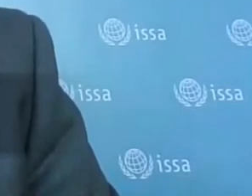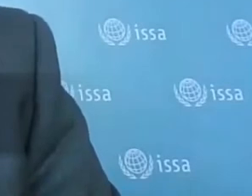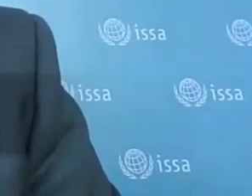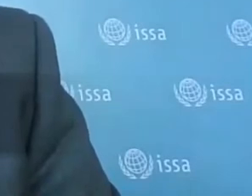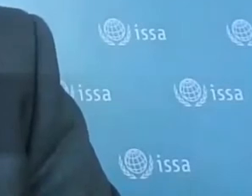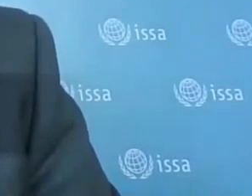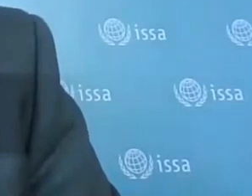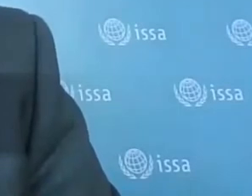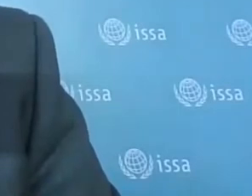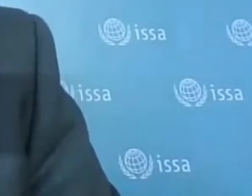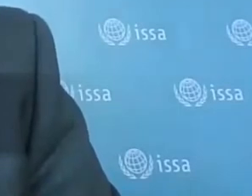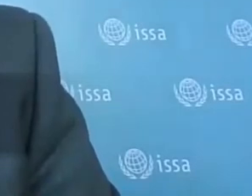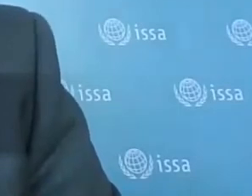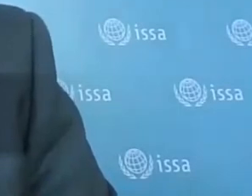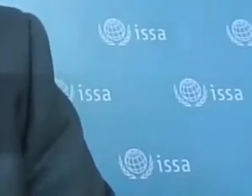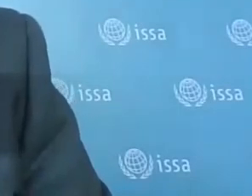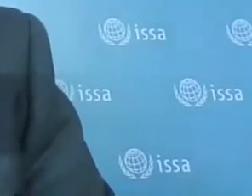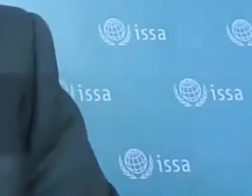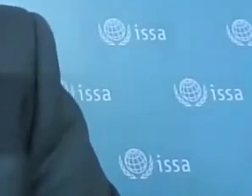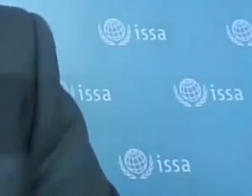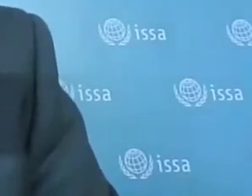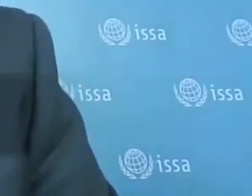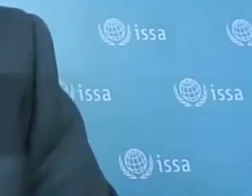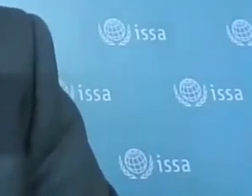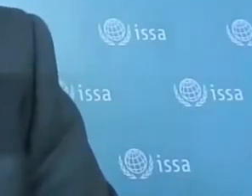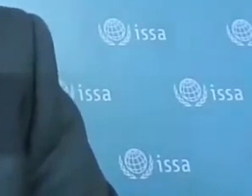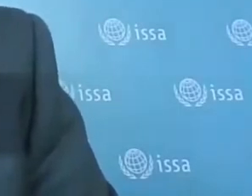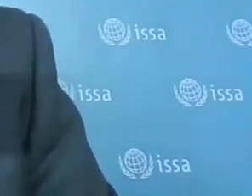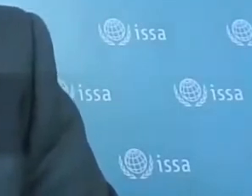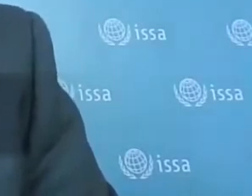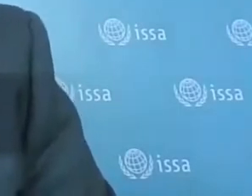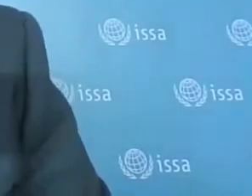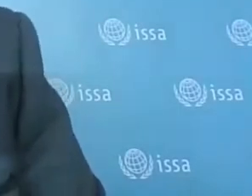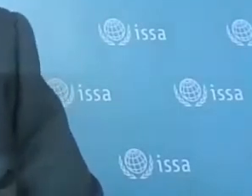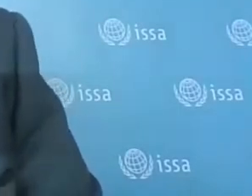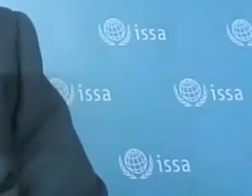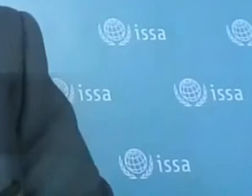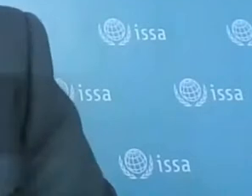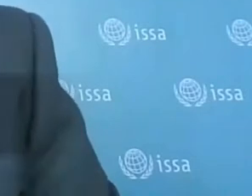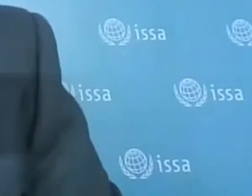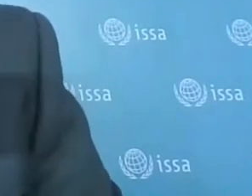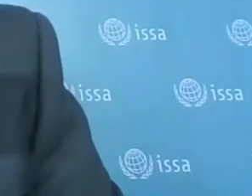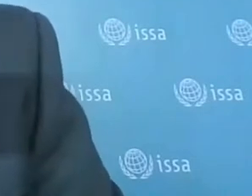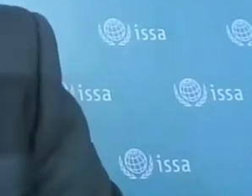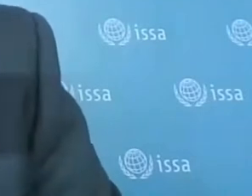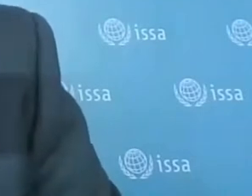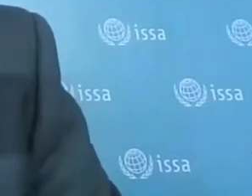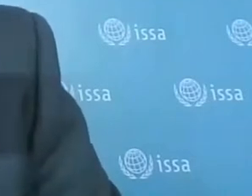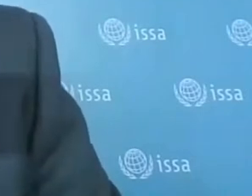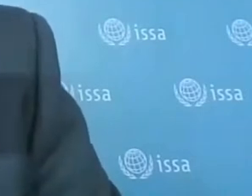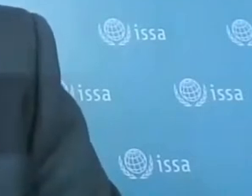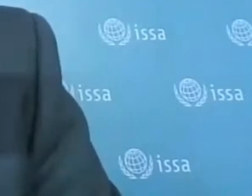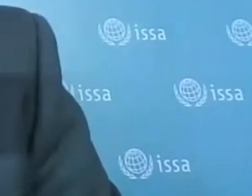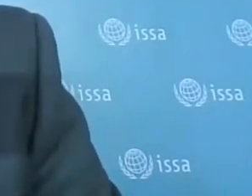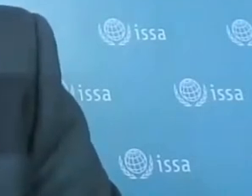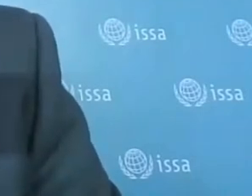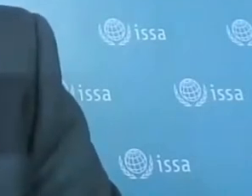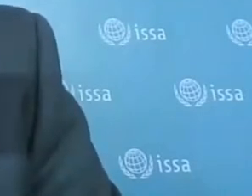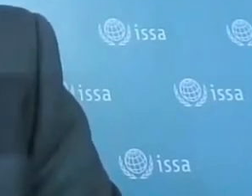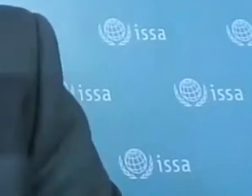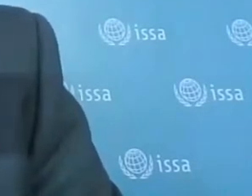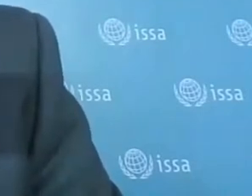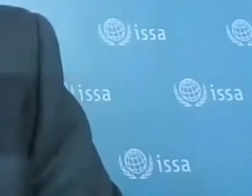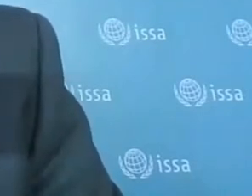nature. The impact of such grants is much wider than short-term